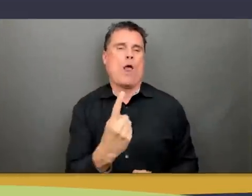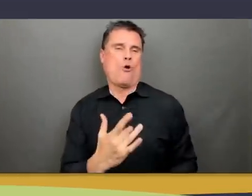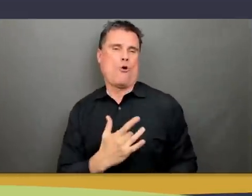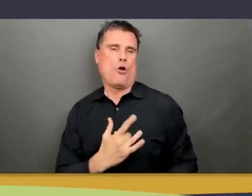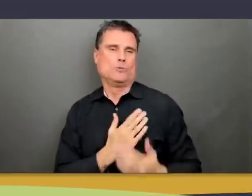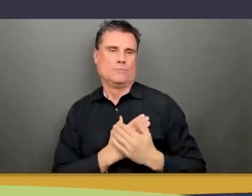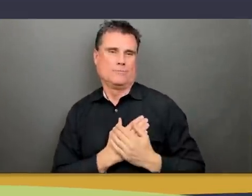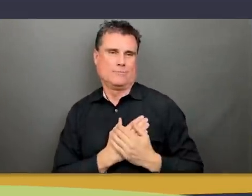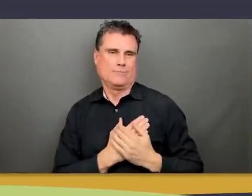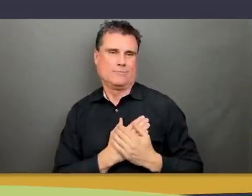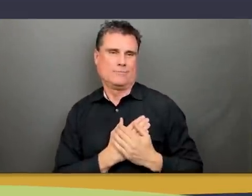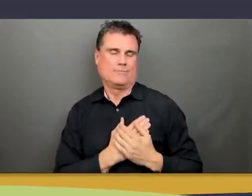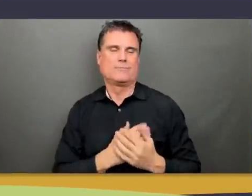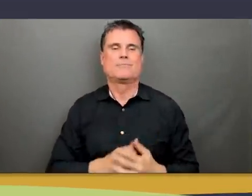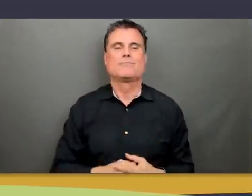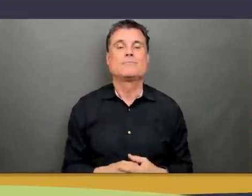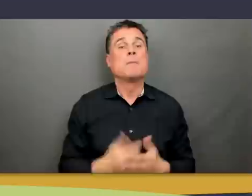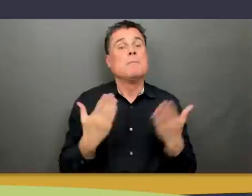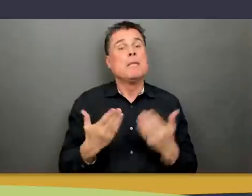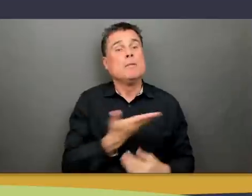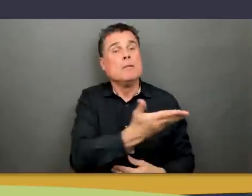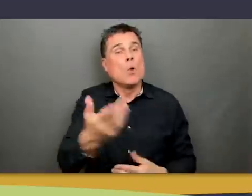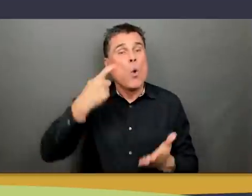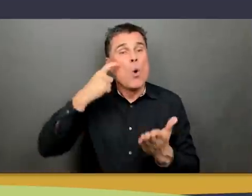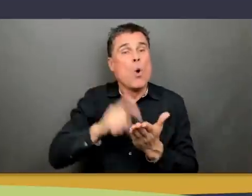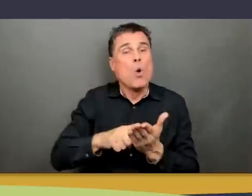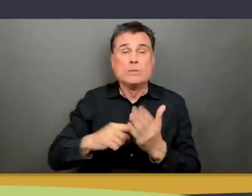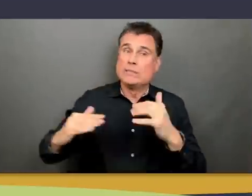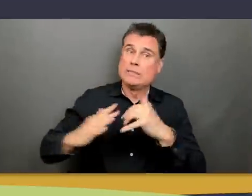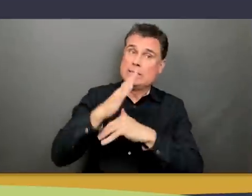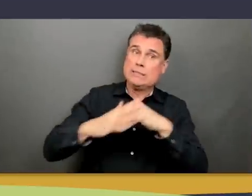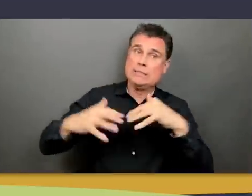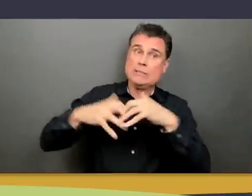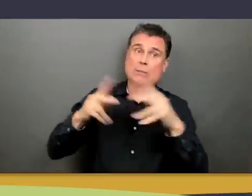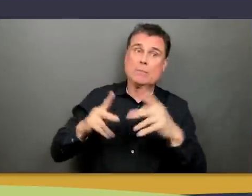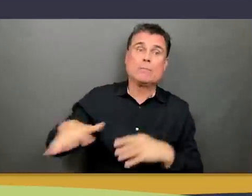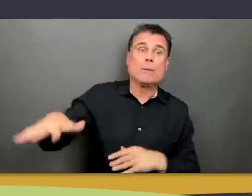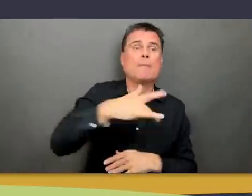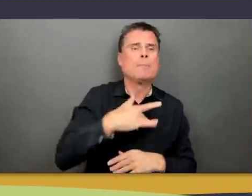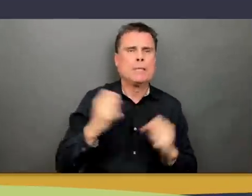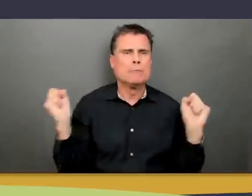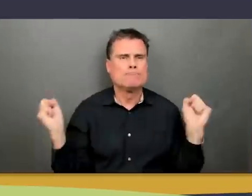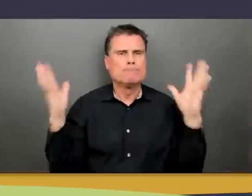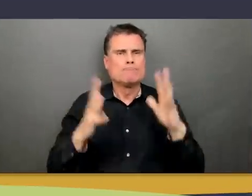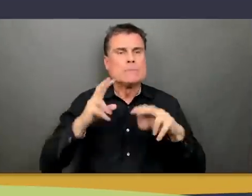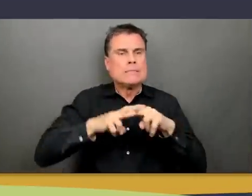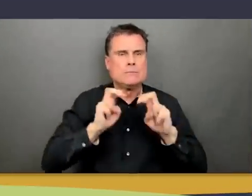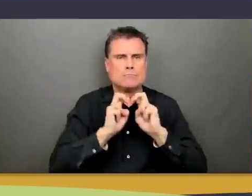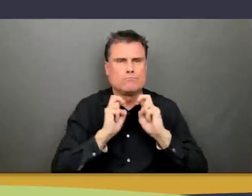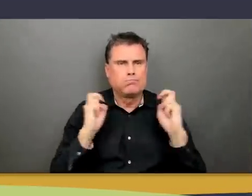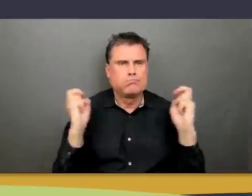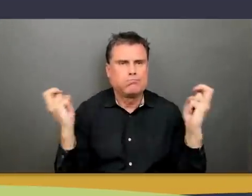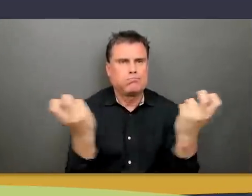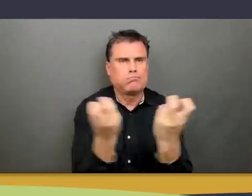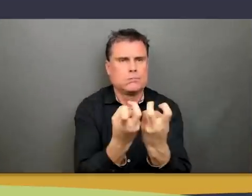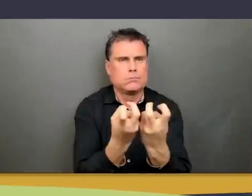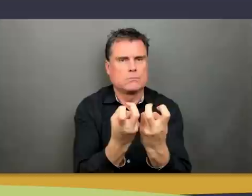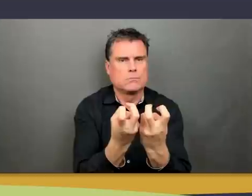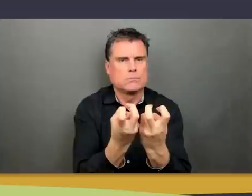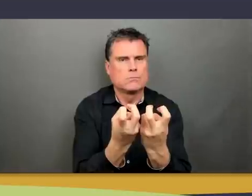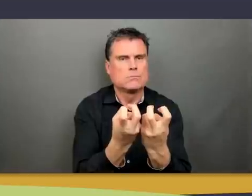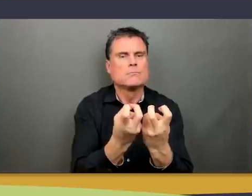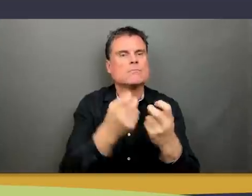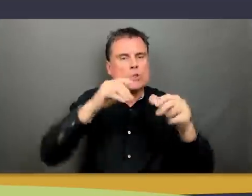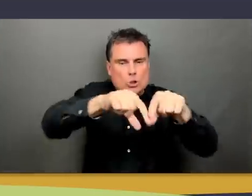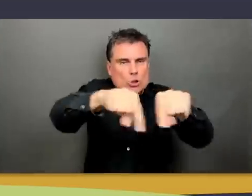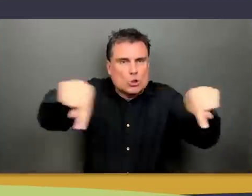houses, or even in, when we get chairs and sit around, because when you walk in, nobody's better than anyone else. Everybody's voices matter, you